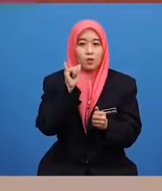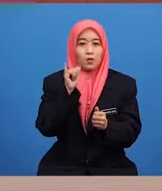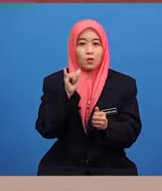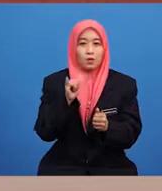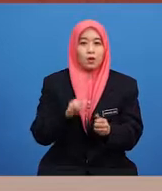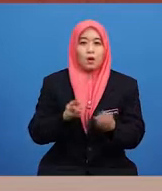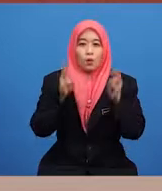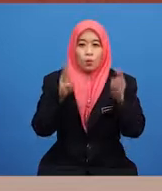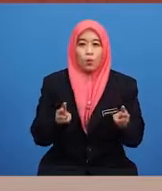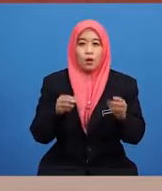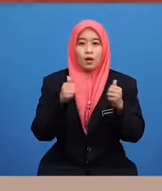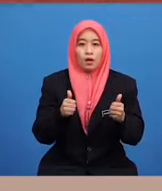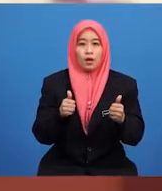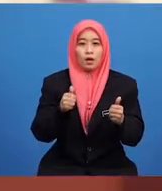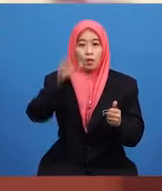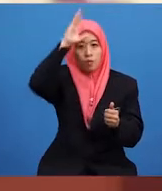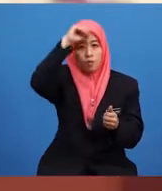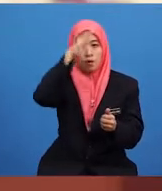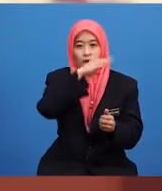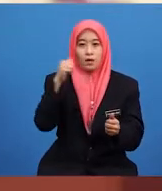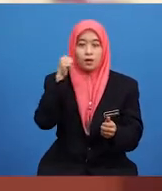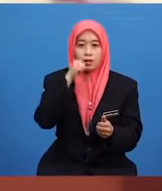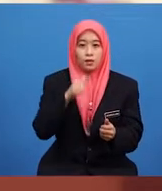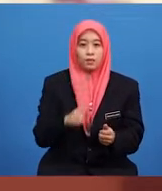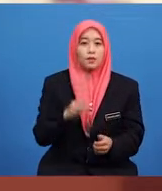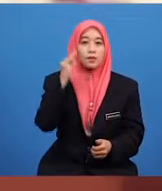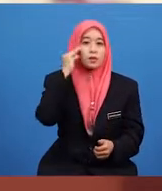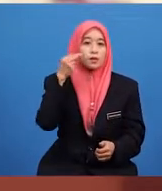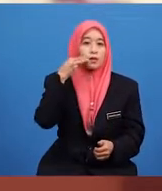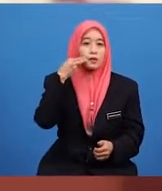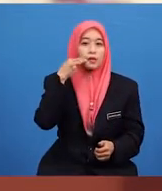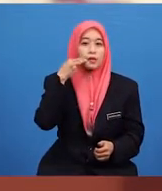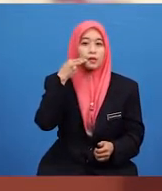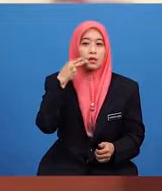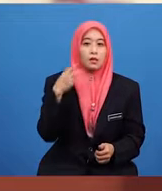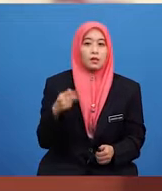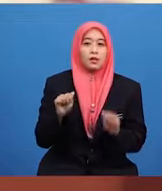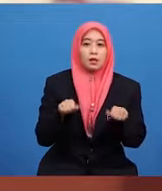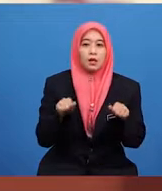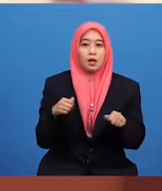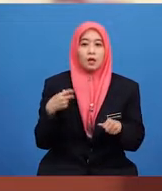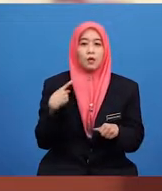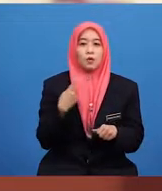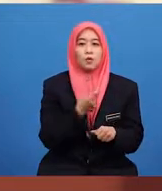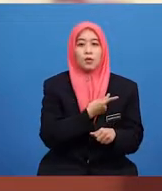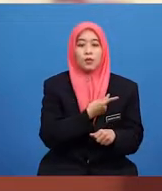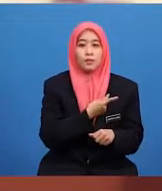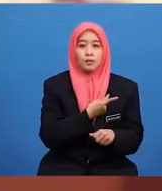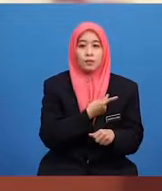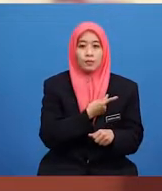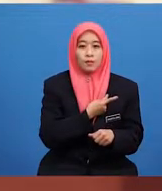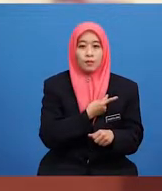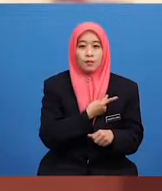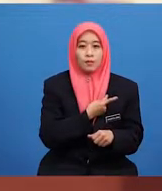did great job! Miss Hazreen, can we play another game? One game is simply